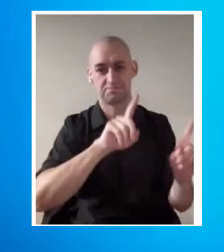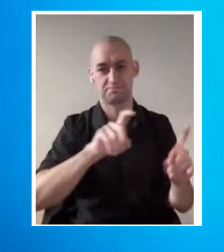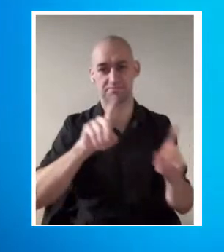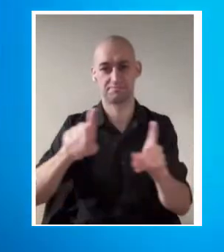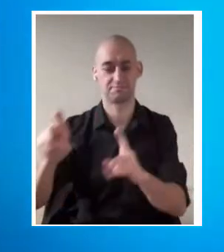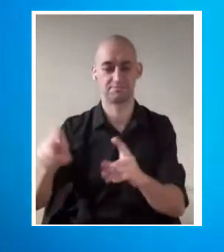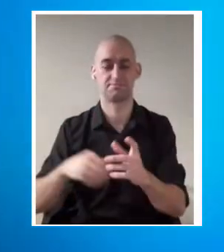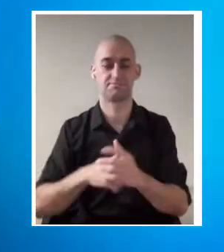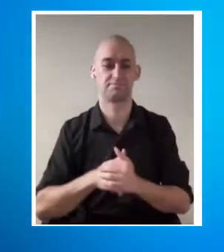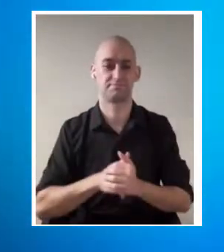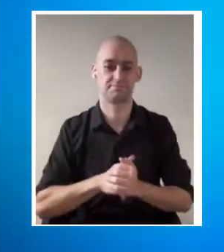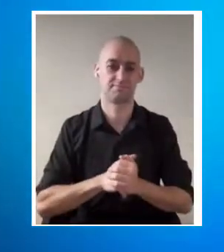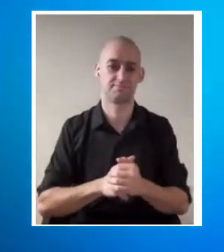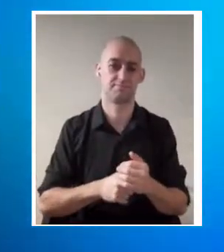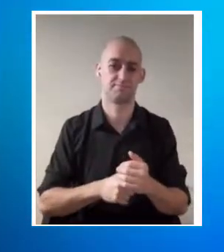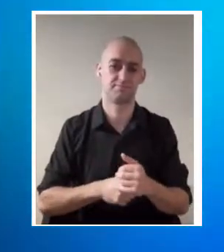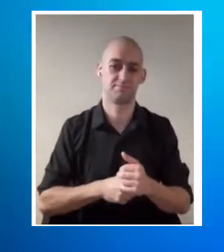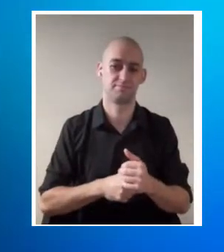District.